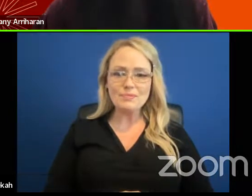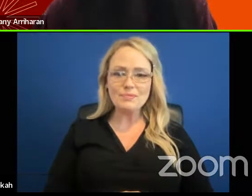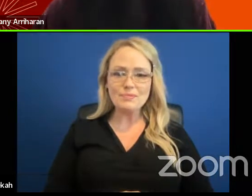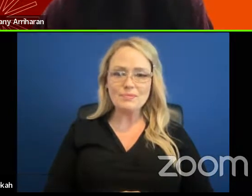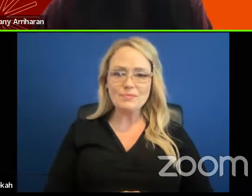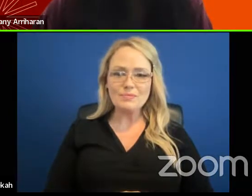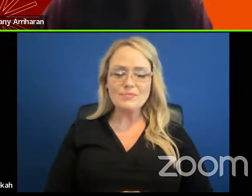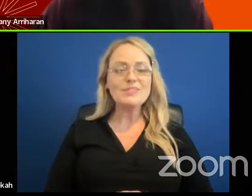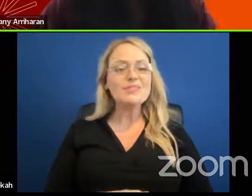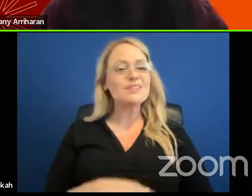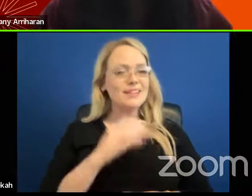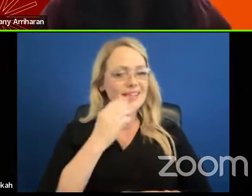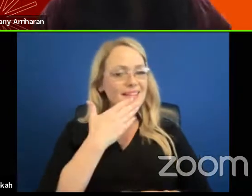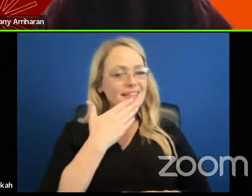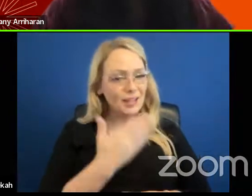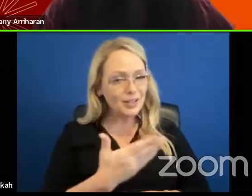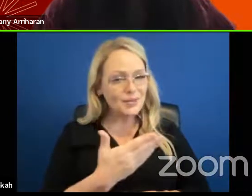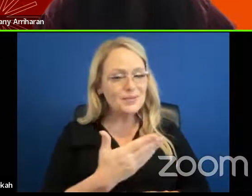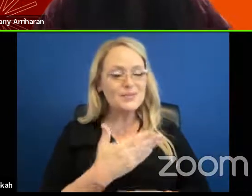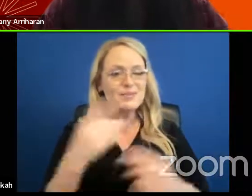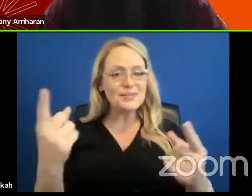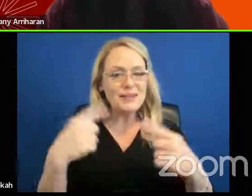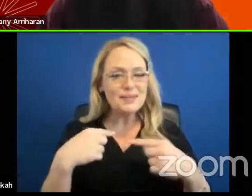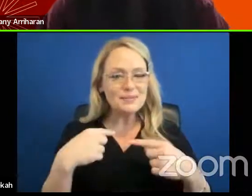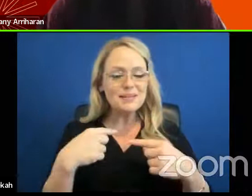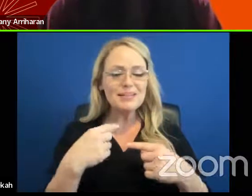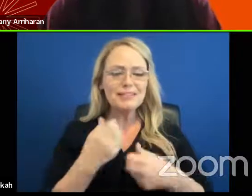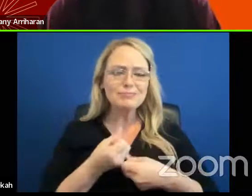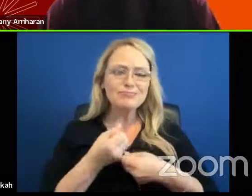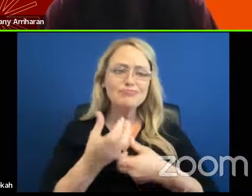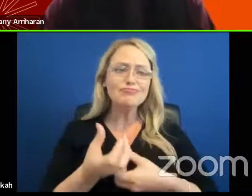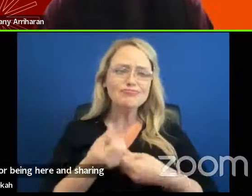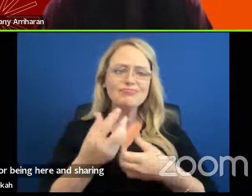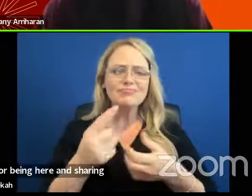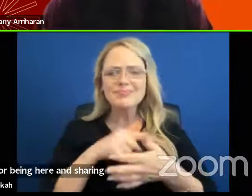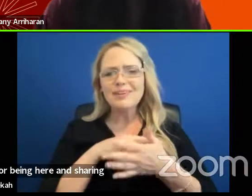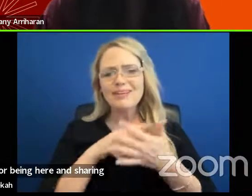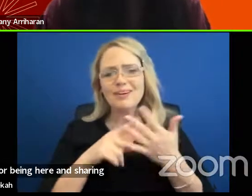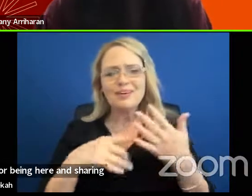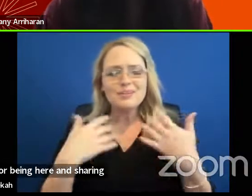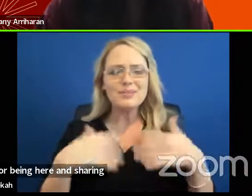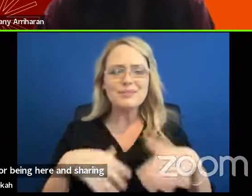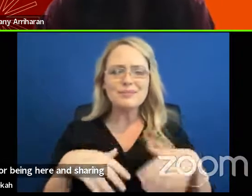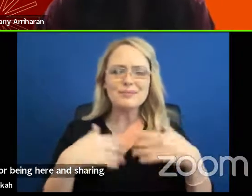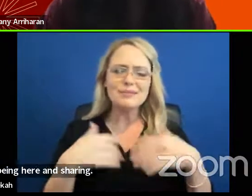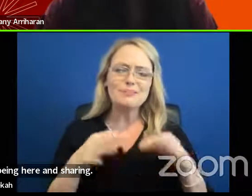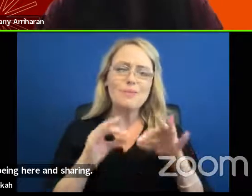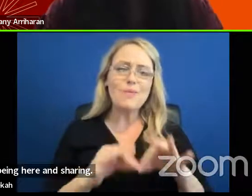Yeah, and thank you, of course, for being here and sharing, you know, all this important information.